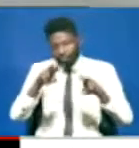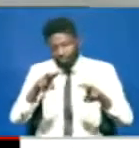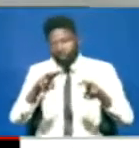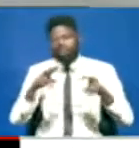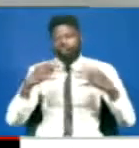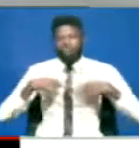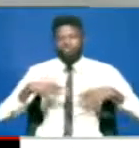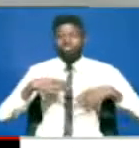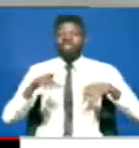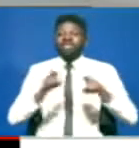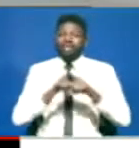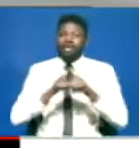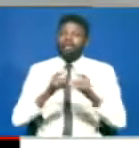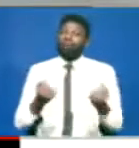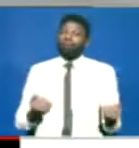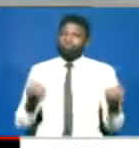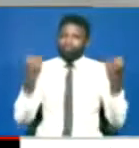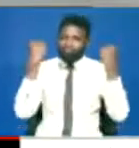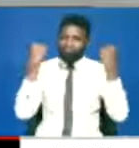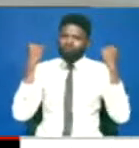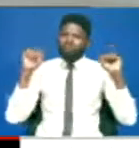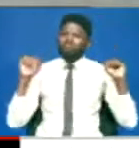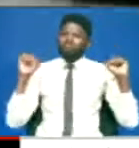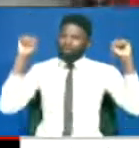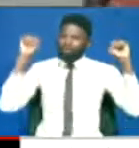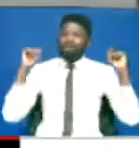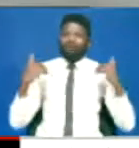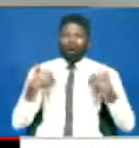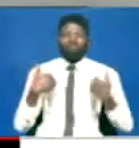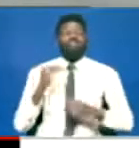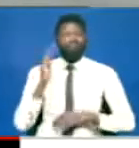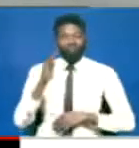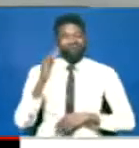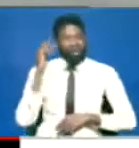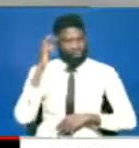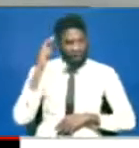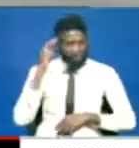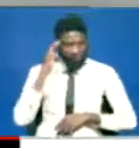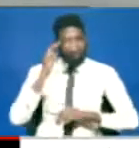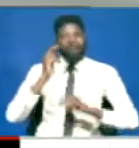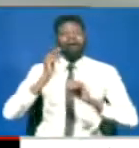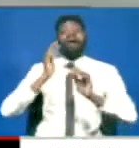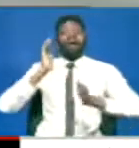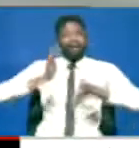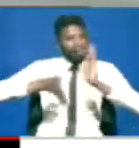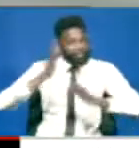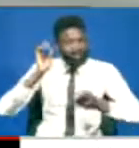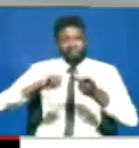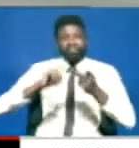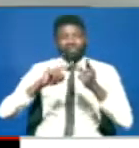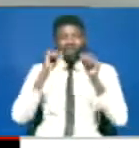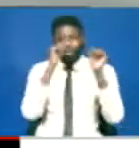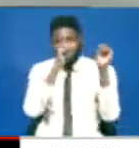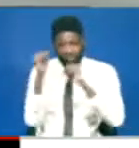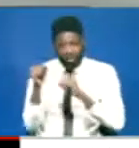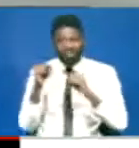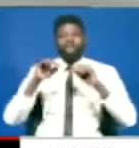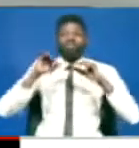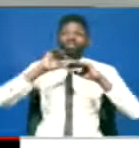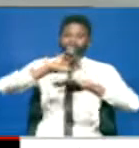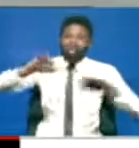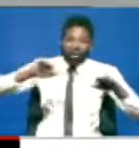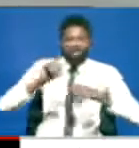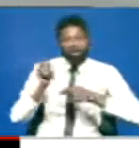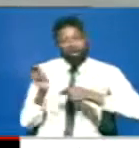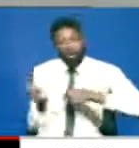also being represented. Remember, athletics, boxing, swimming, hockey, as well as para